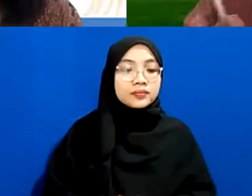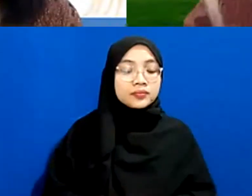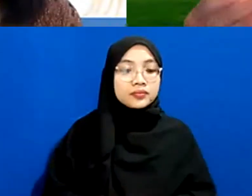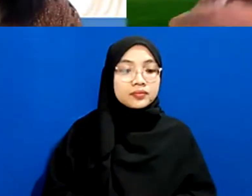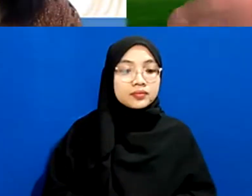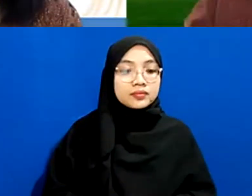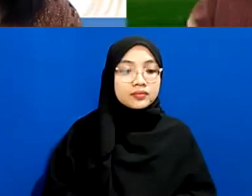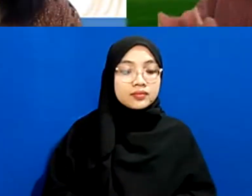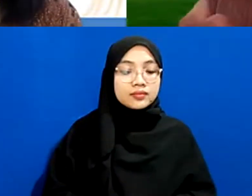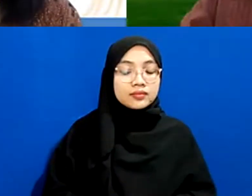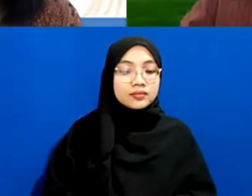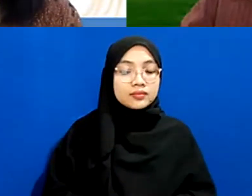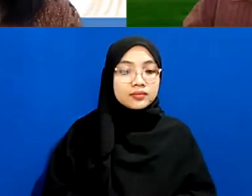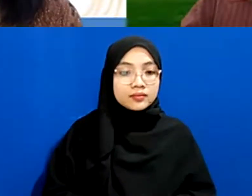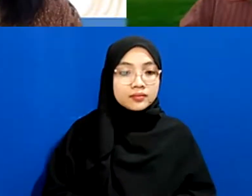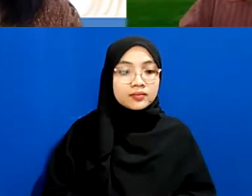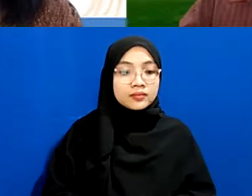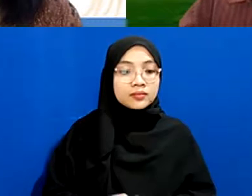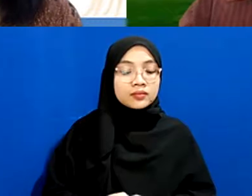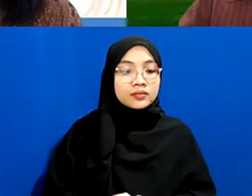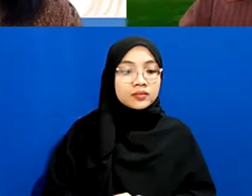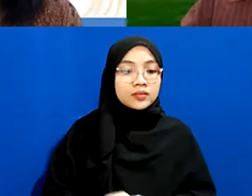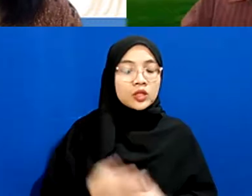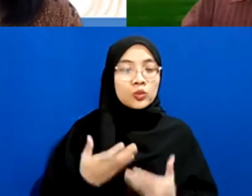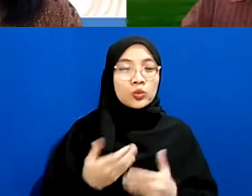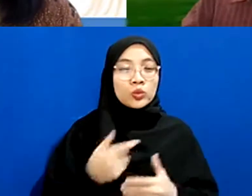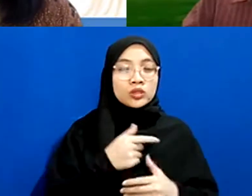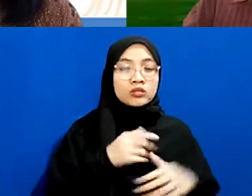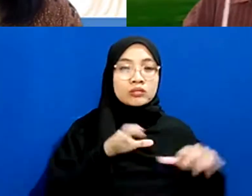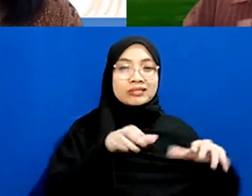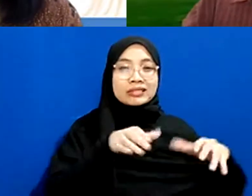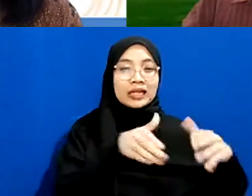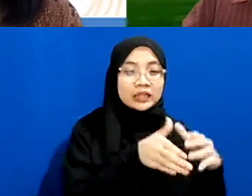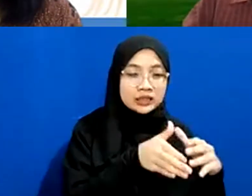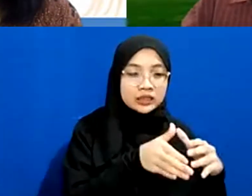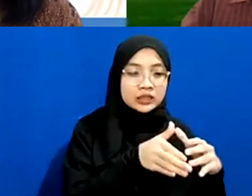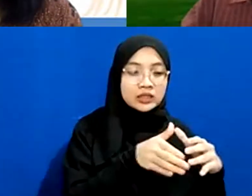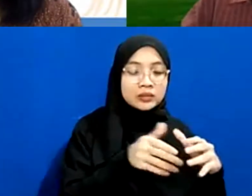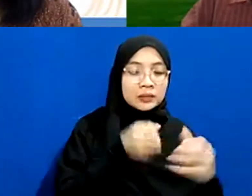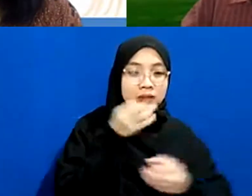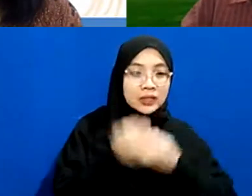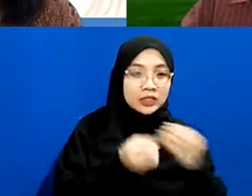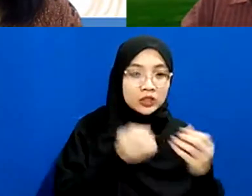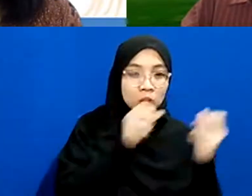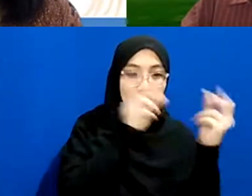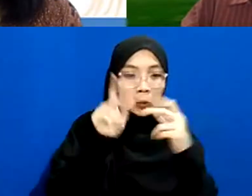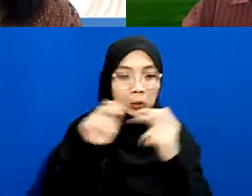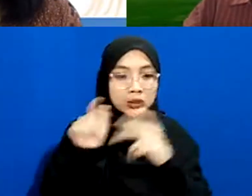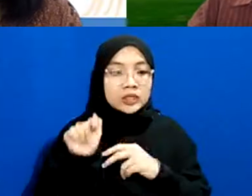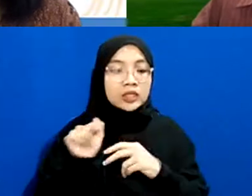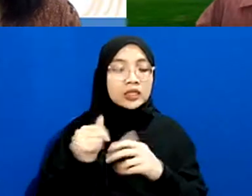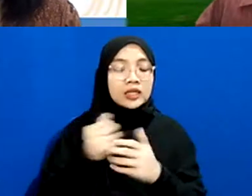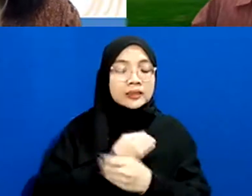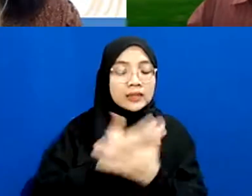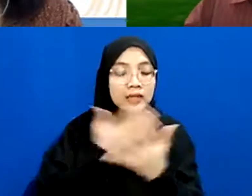packaged small, and describe your context, and then you can go from there. Yep.